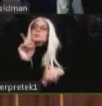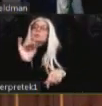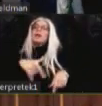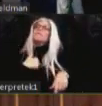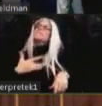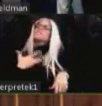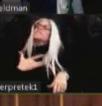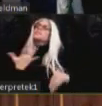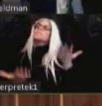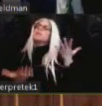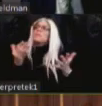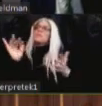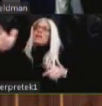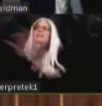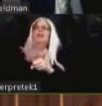And if